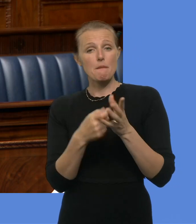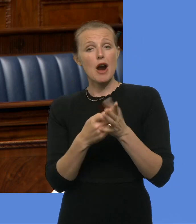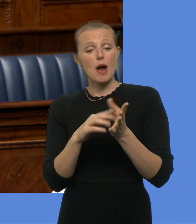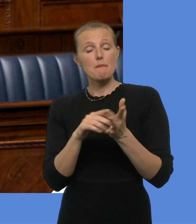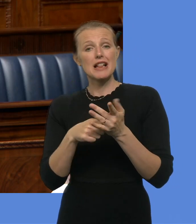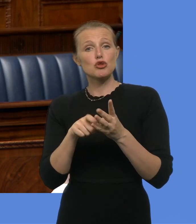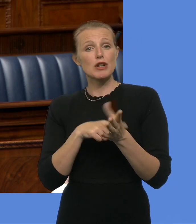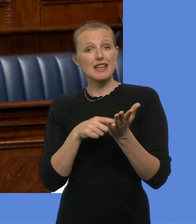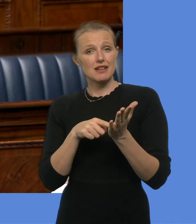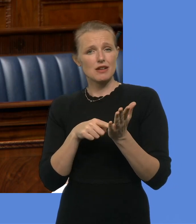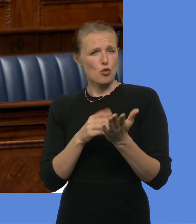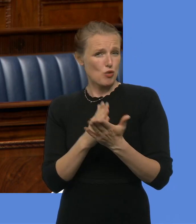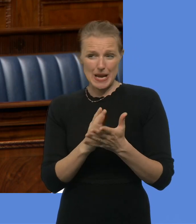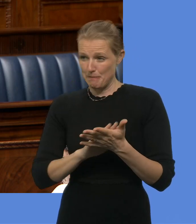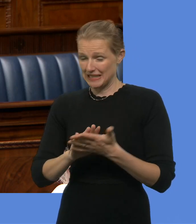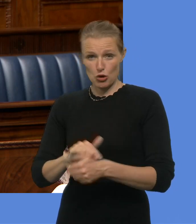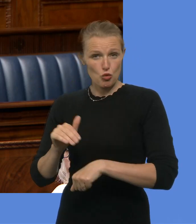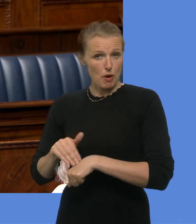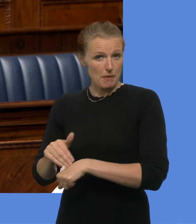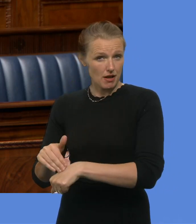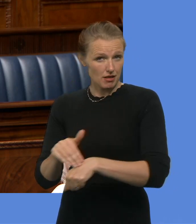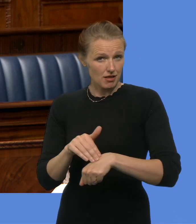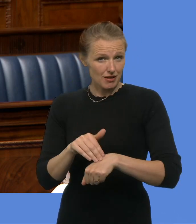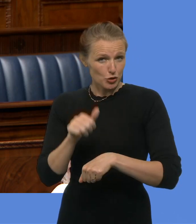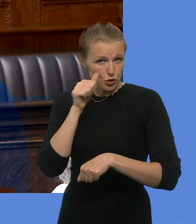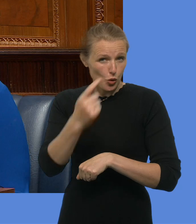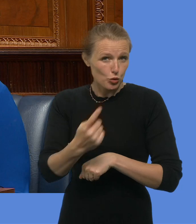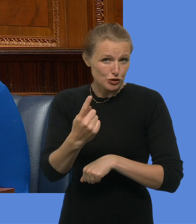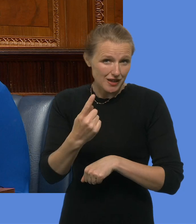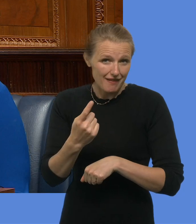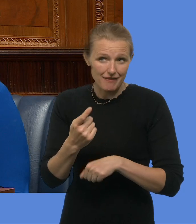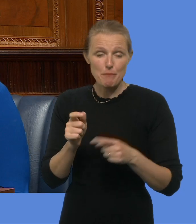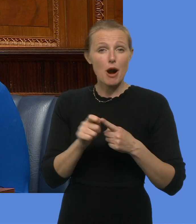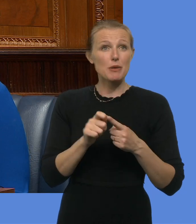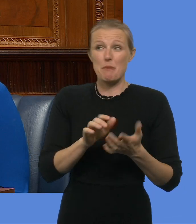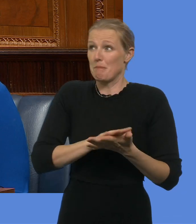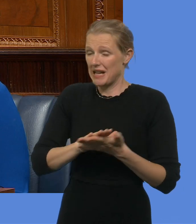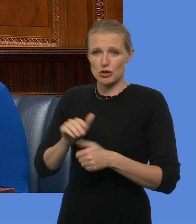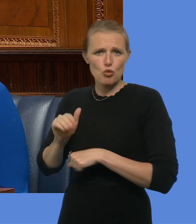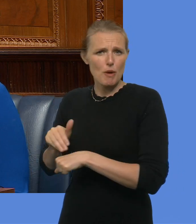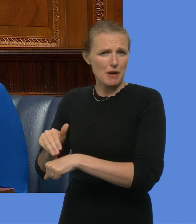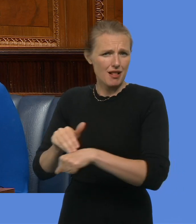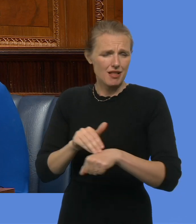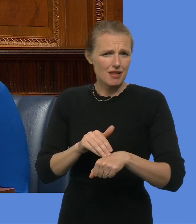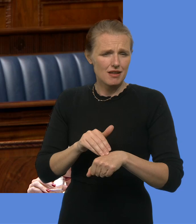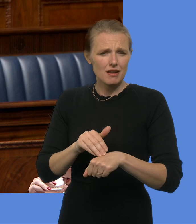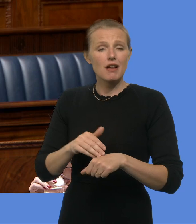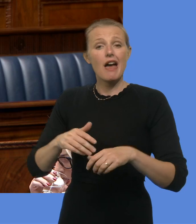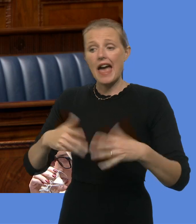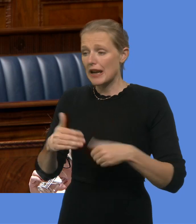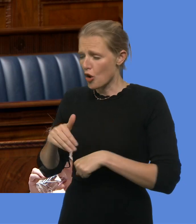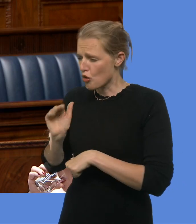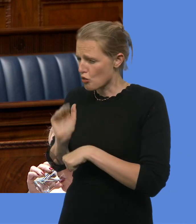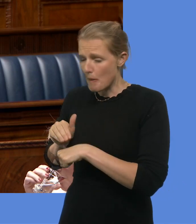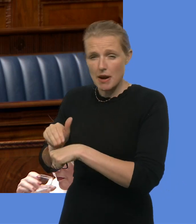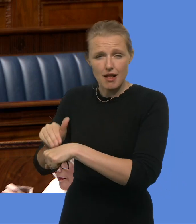and I know the member will be aware of that from your work generally, but specifically in relation to the justice brief. Where there is that criminality,